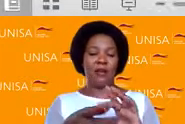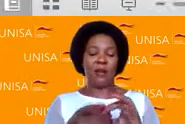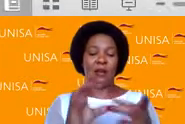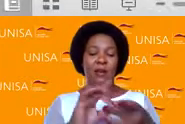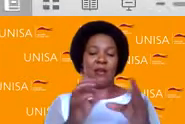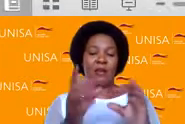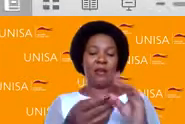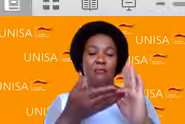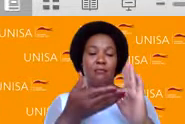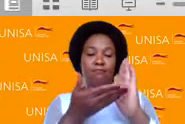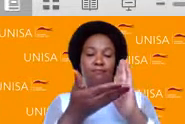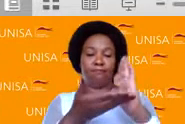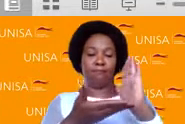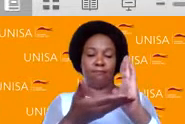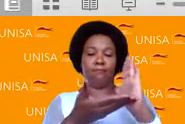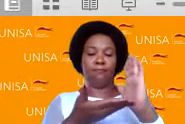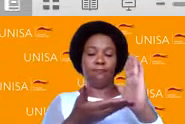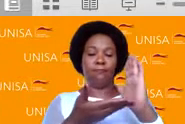use.